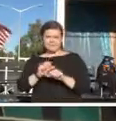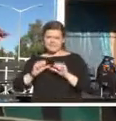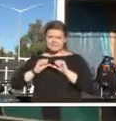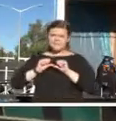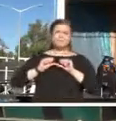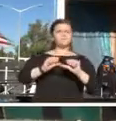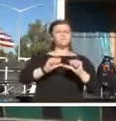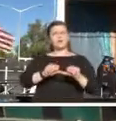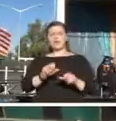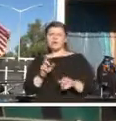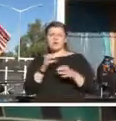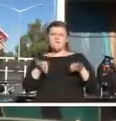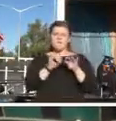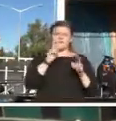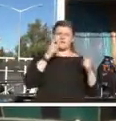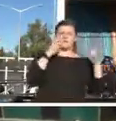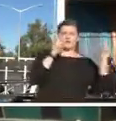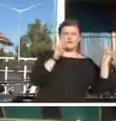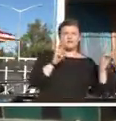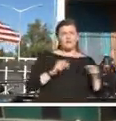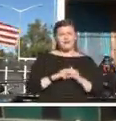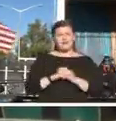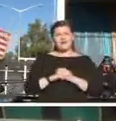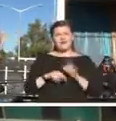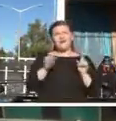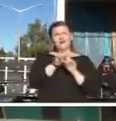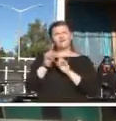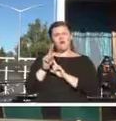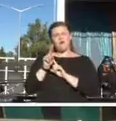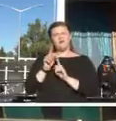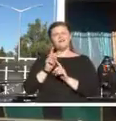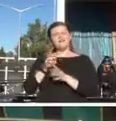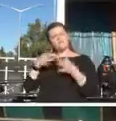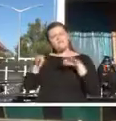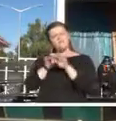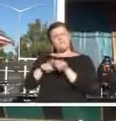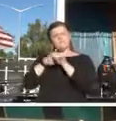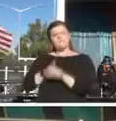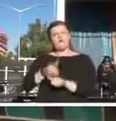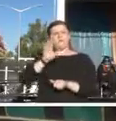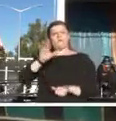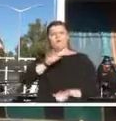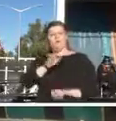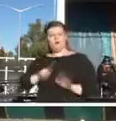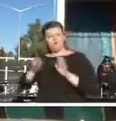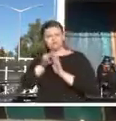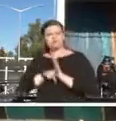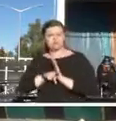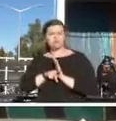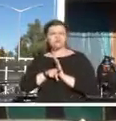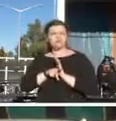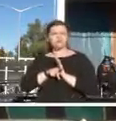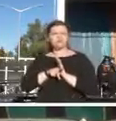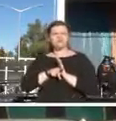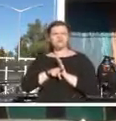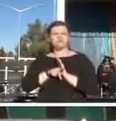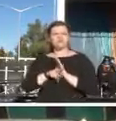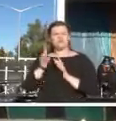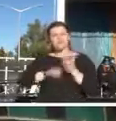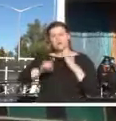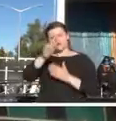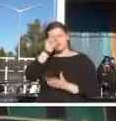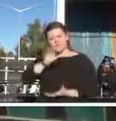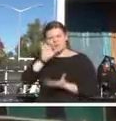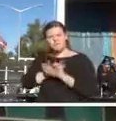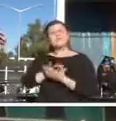success, don't underestimate the power of living by your principles. Even, and I would say especially, when it's incredibly